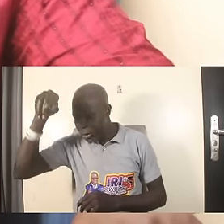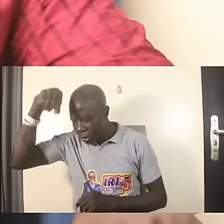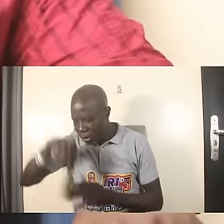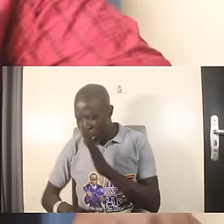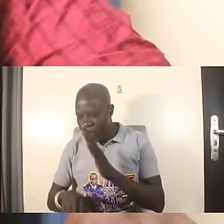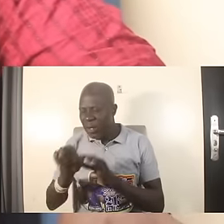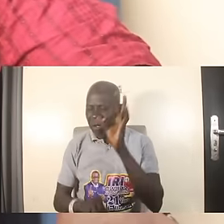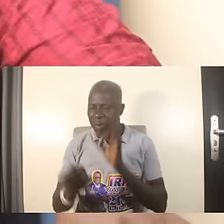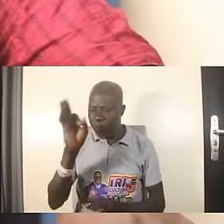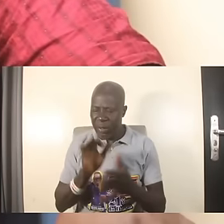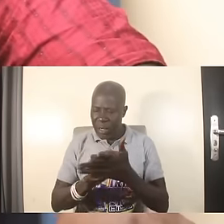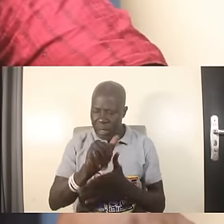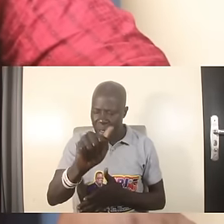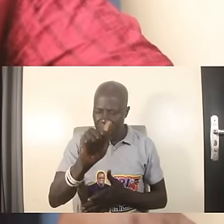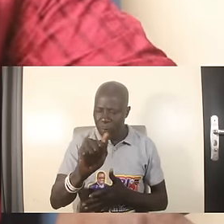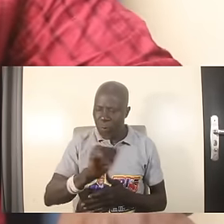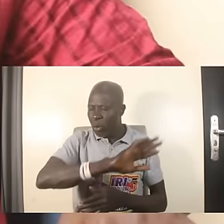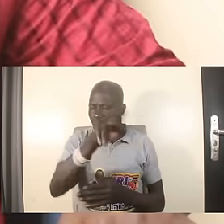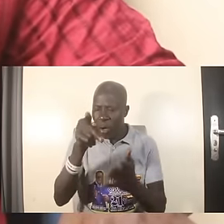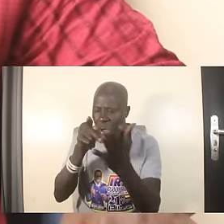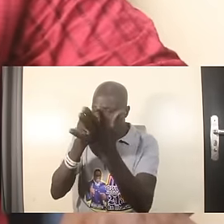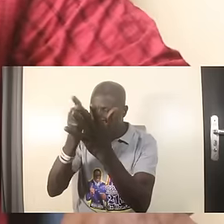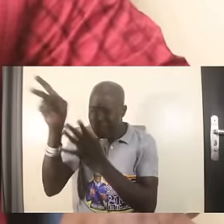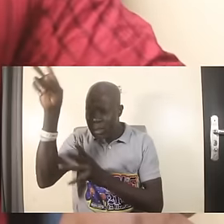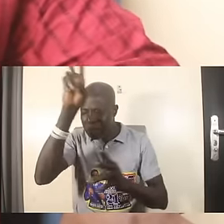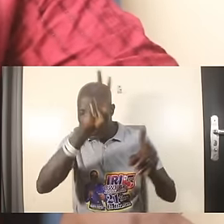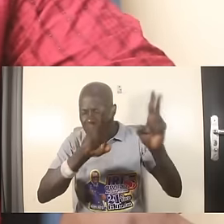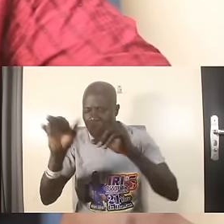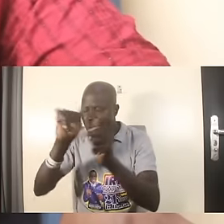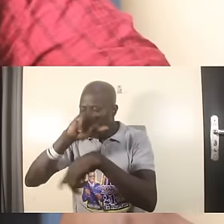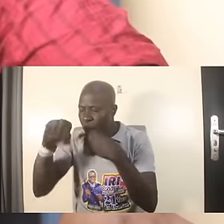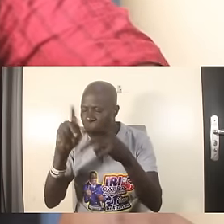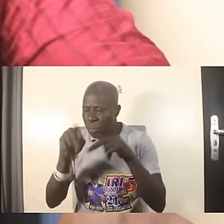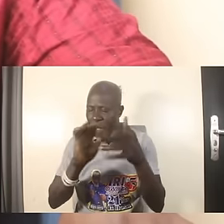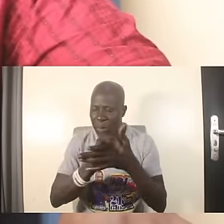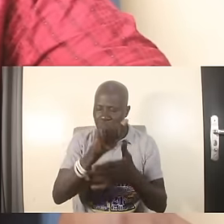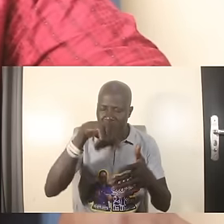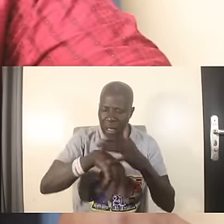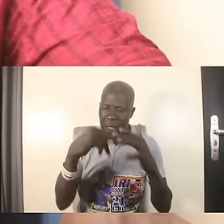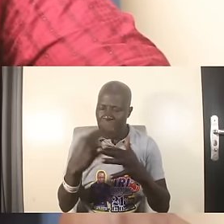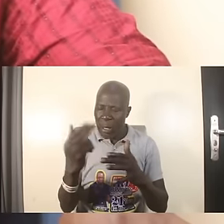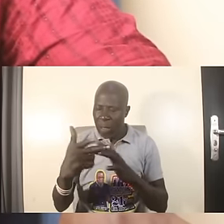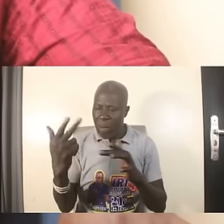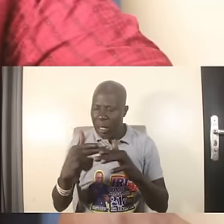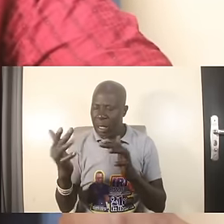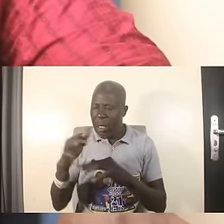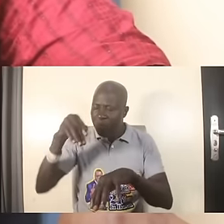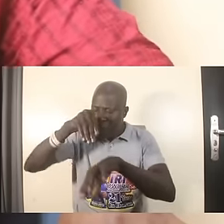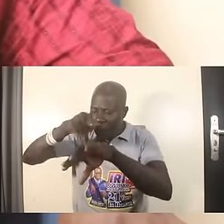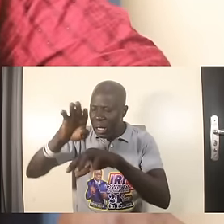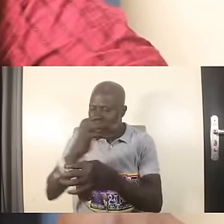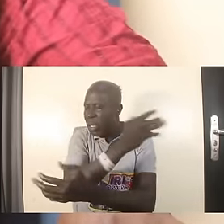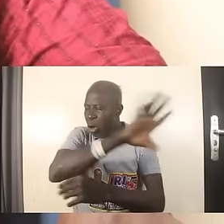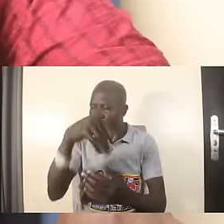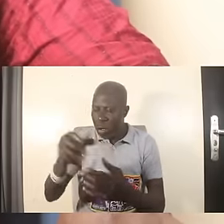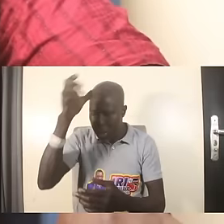chapter 16, that was he said, if thou believe, I mean, when you know those that believe in my name, they will